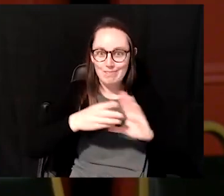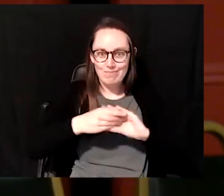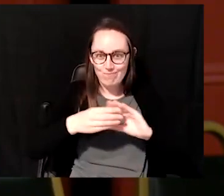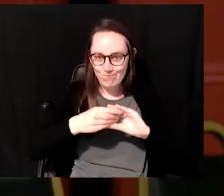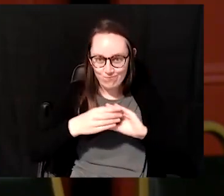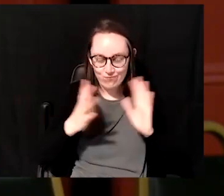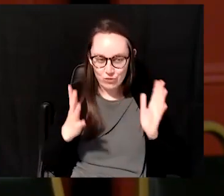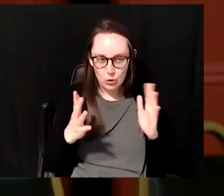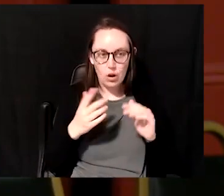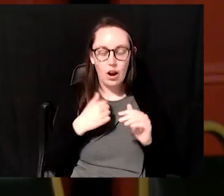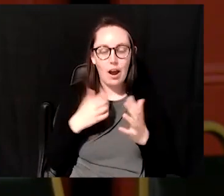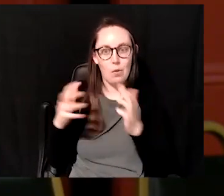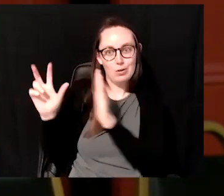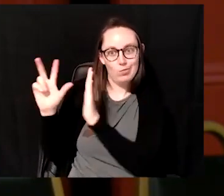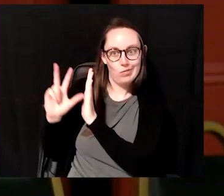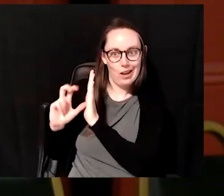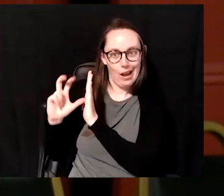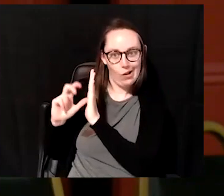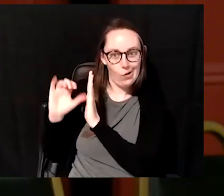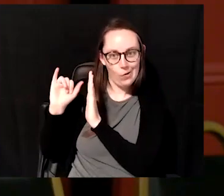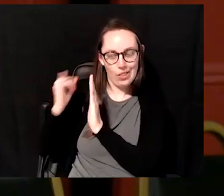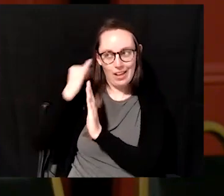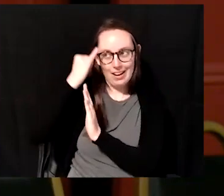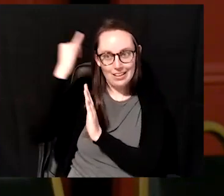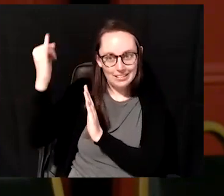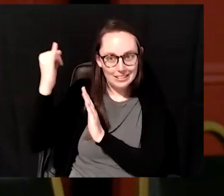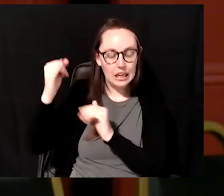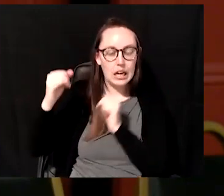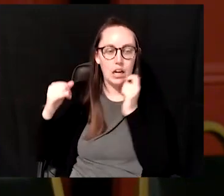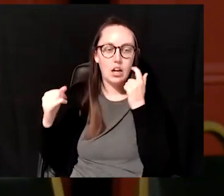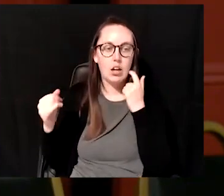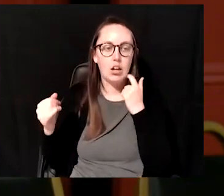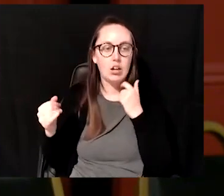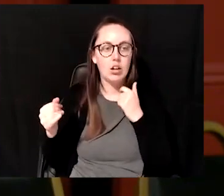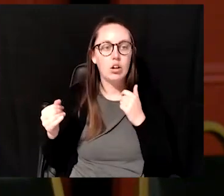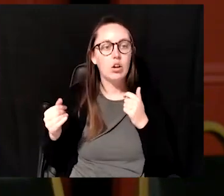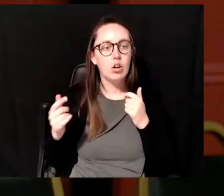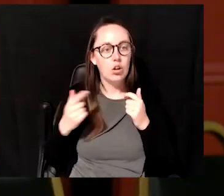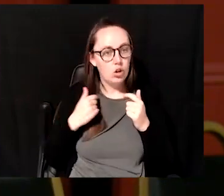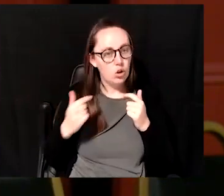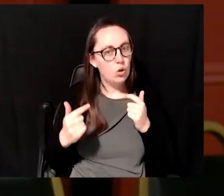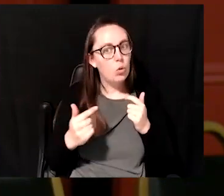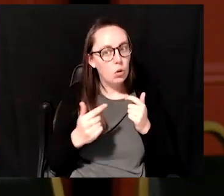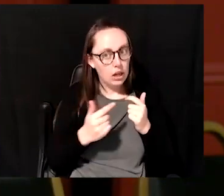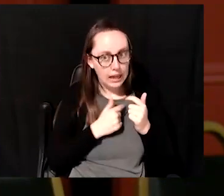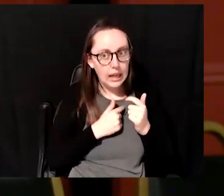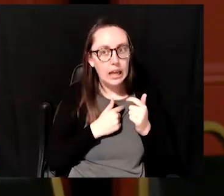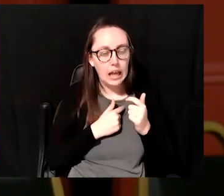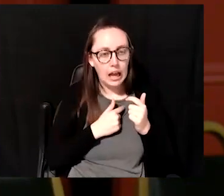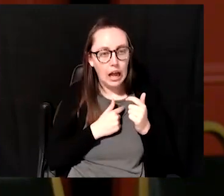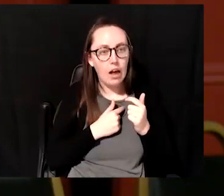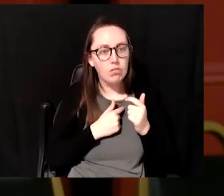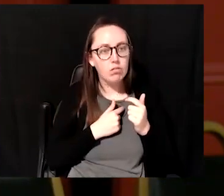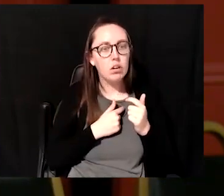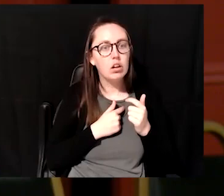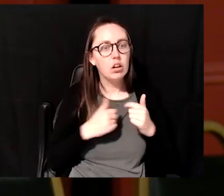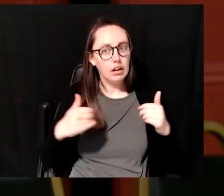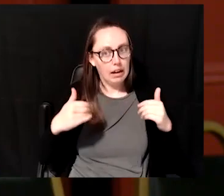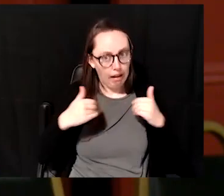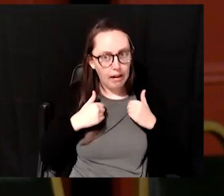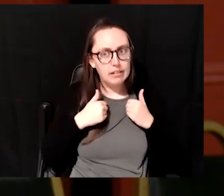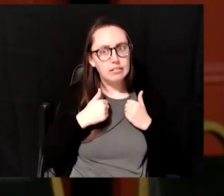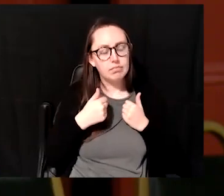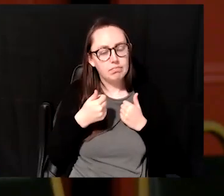the sentiments about um how we've had a couple of years here to find the time to